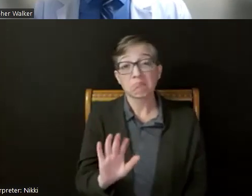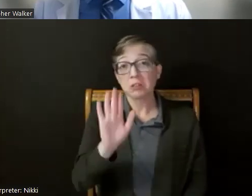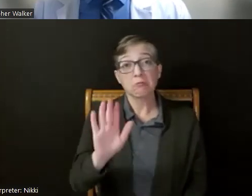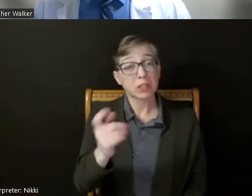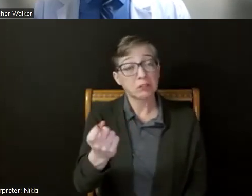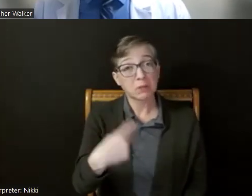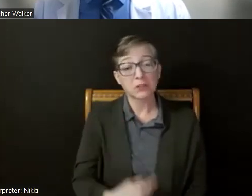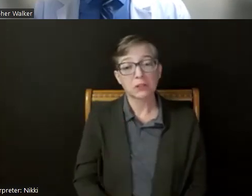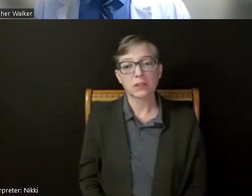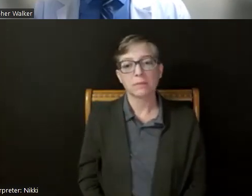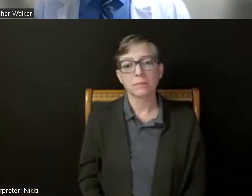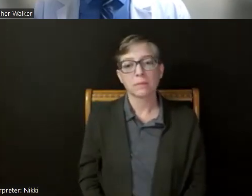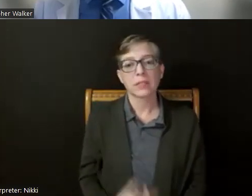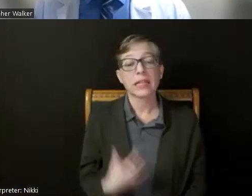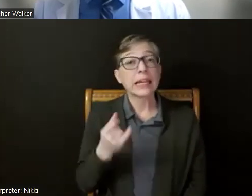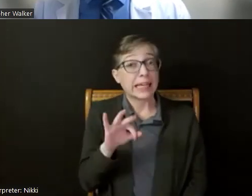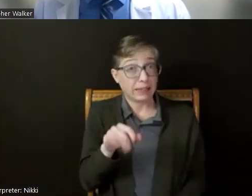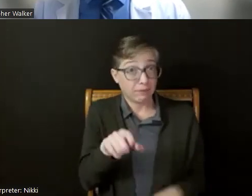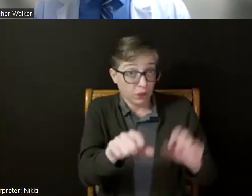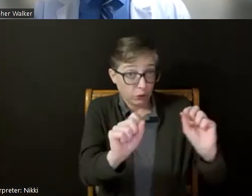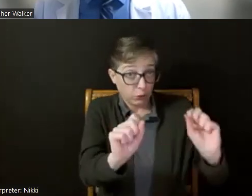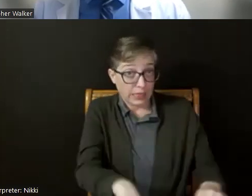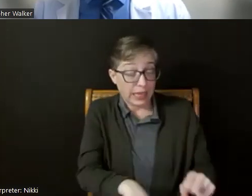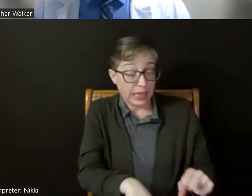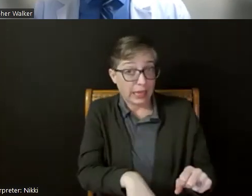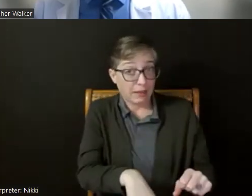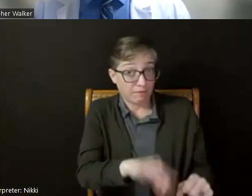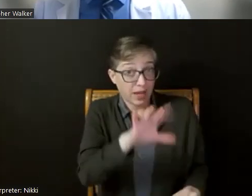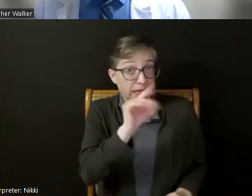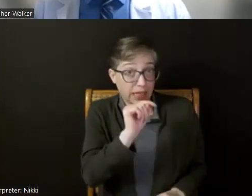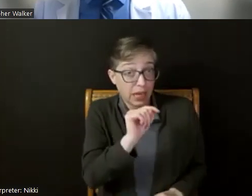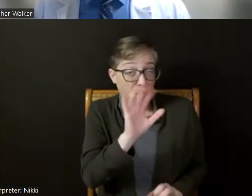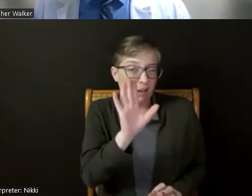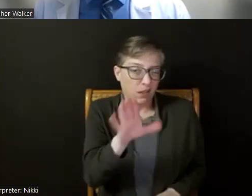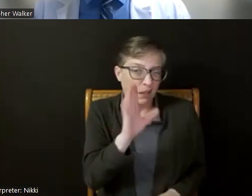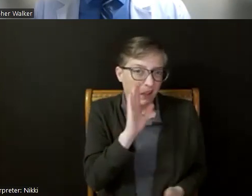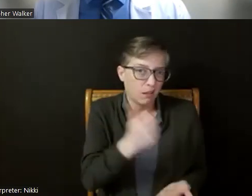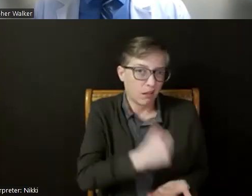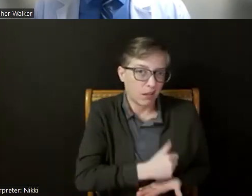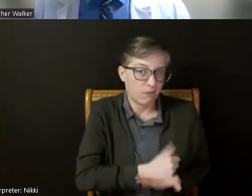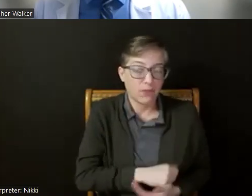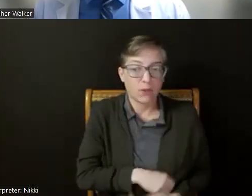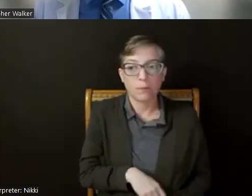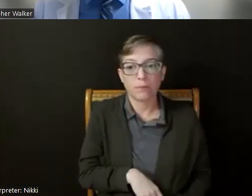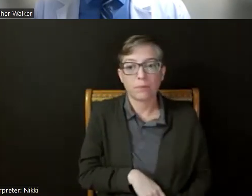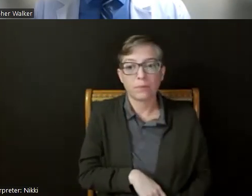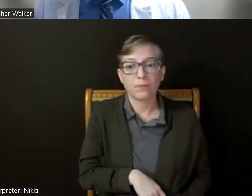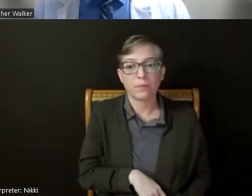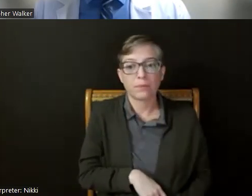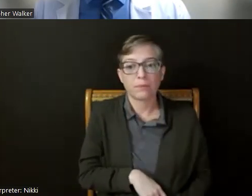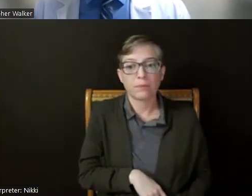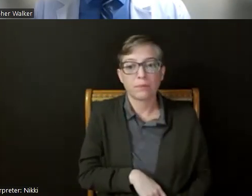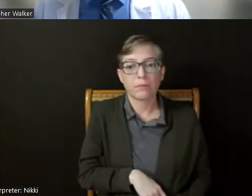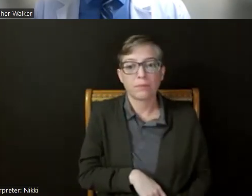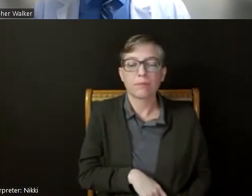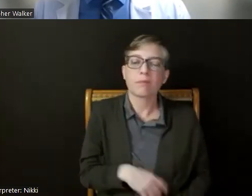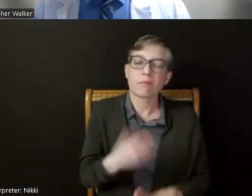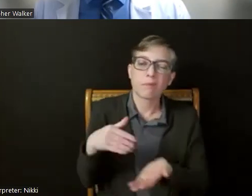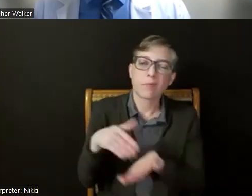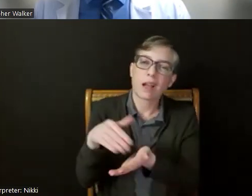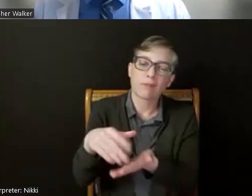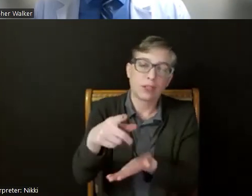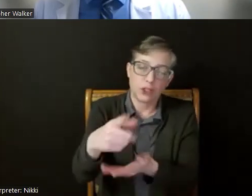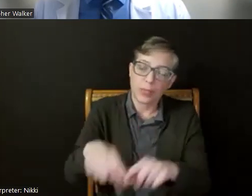If you're able to find it out in any way, that would be helpful. I mean, obviously there are many situations in which you can't, but we're